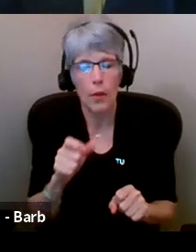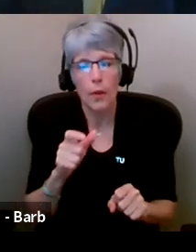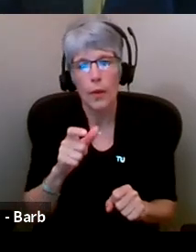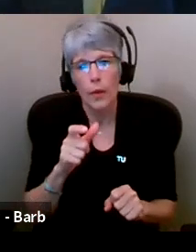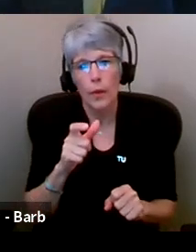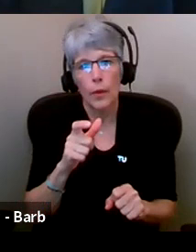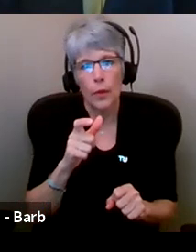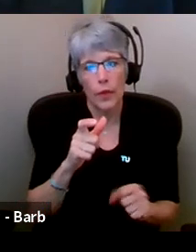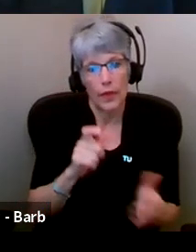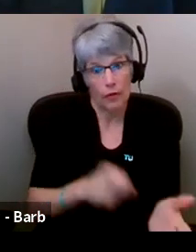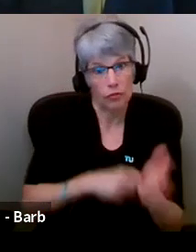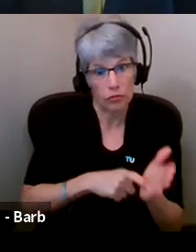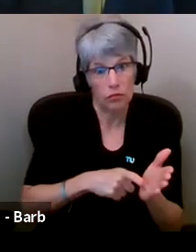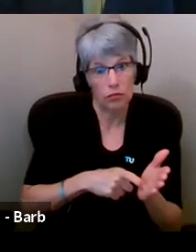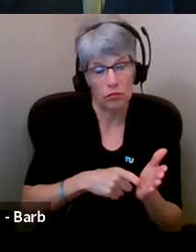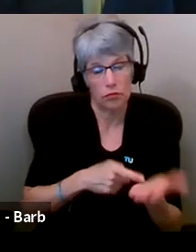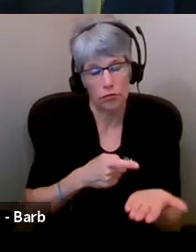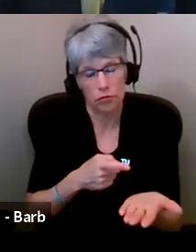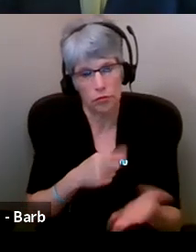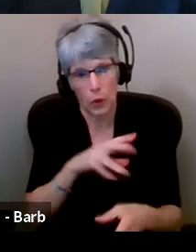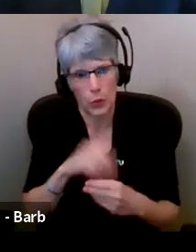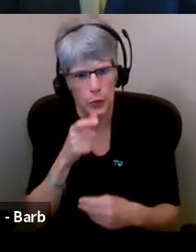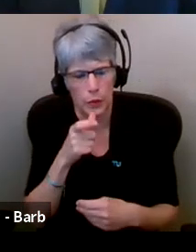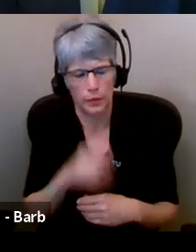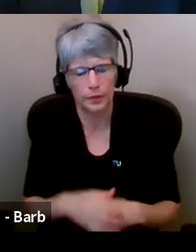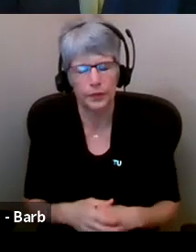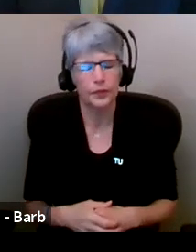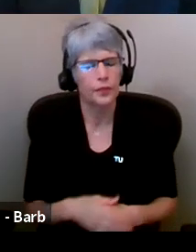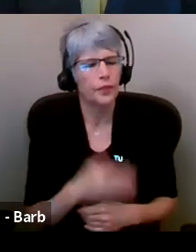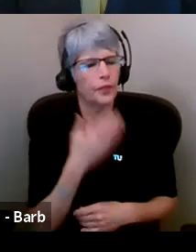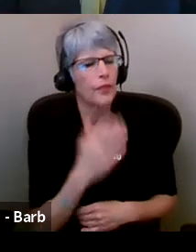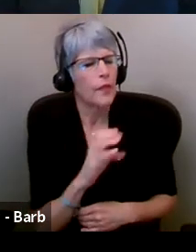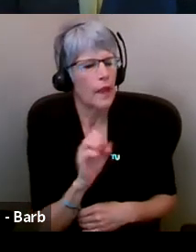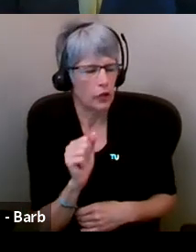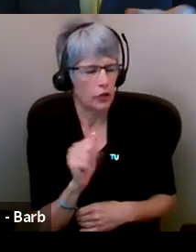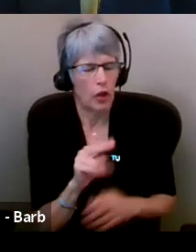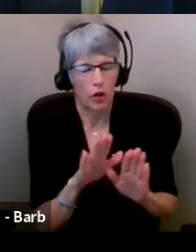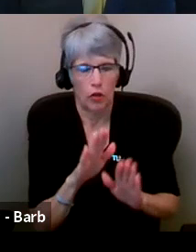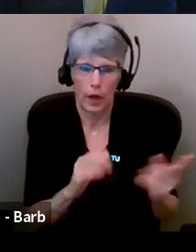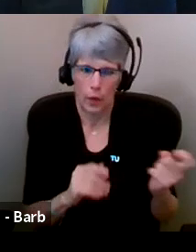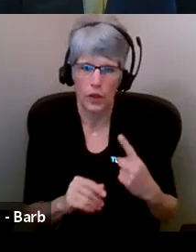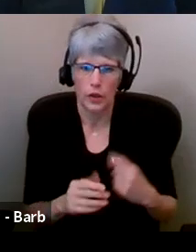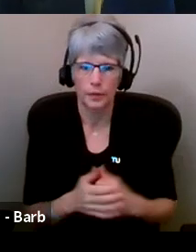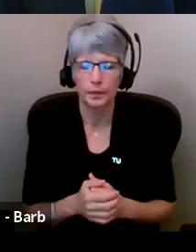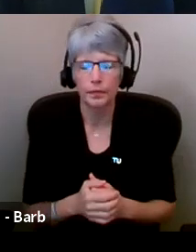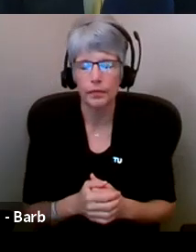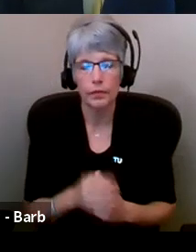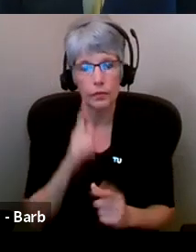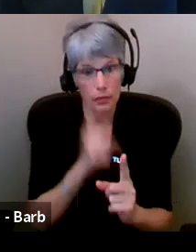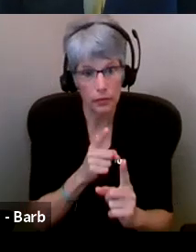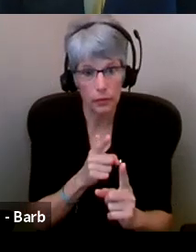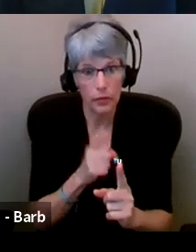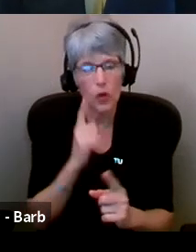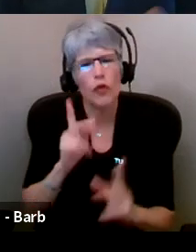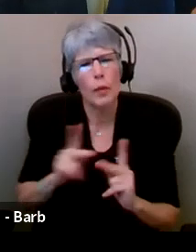mandate covers on our campus community. Yeah, thanks, Sean. That's a great question. The intent, obviously, is for those who